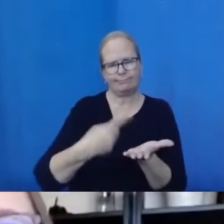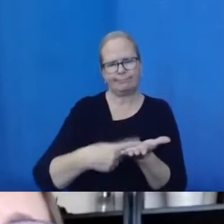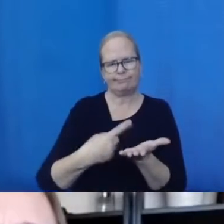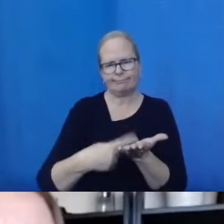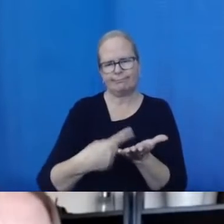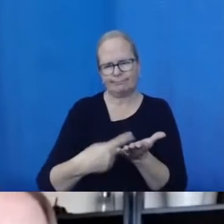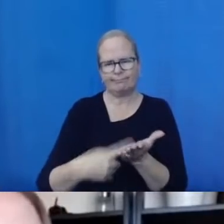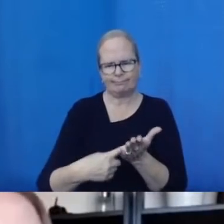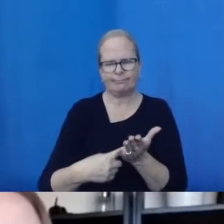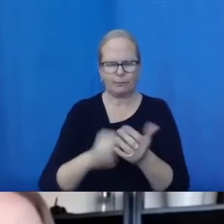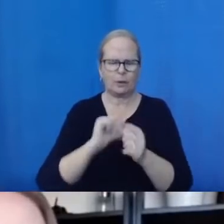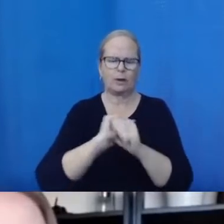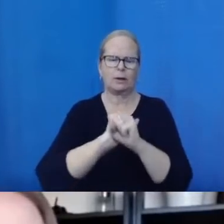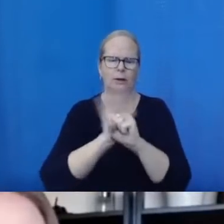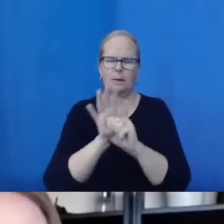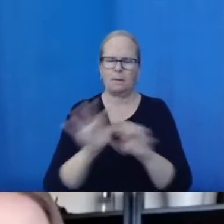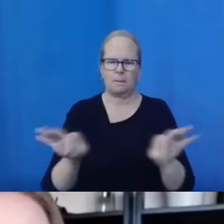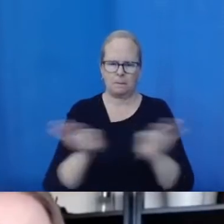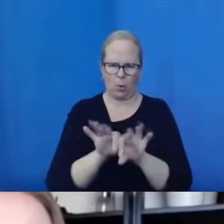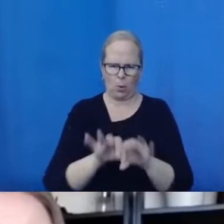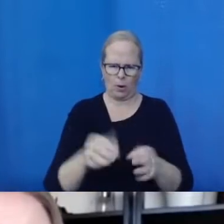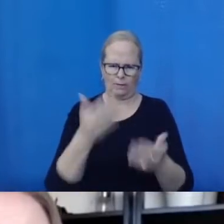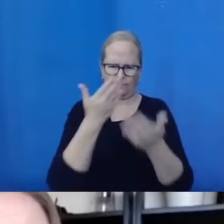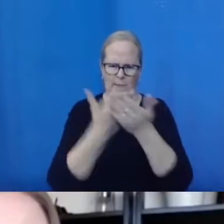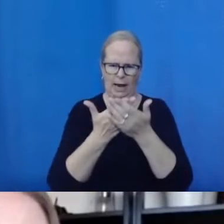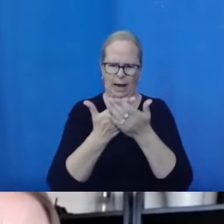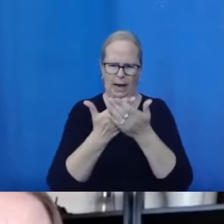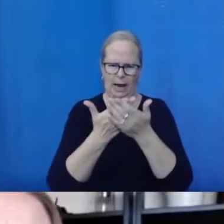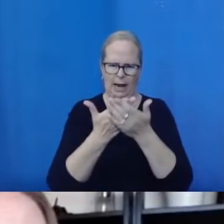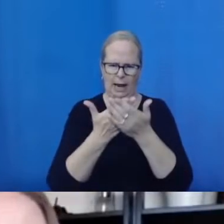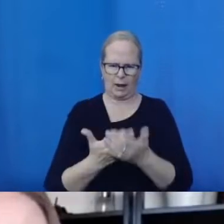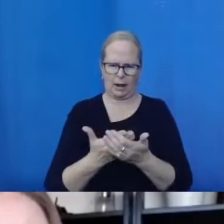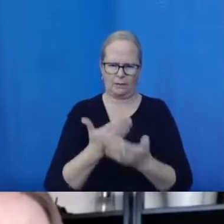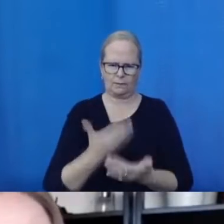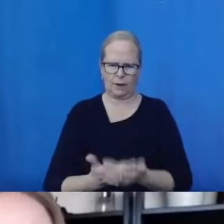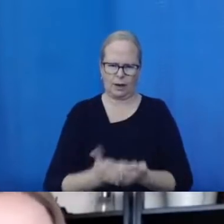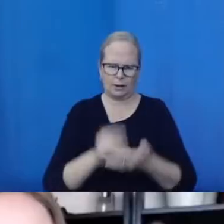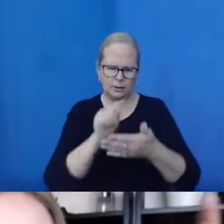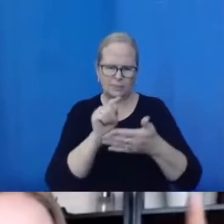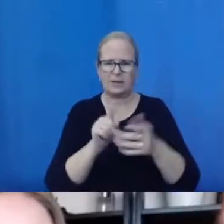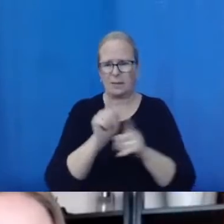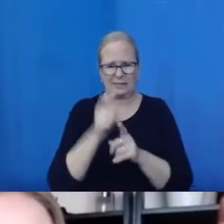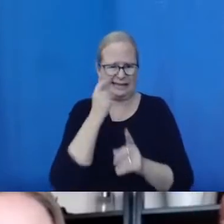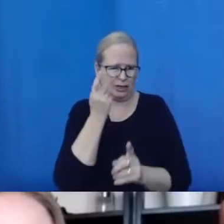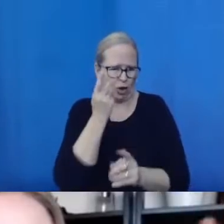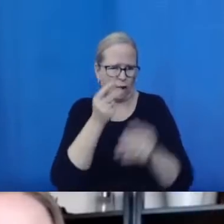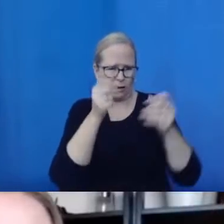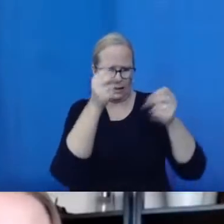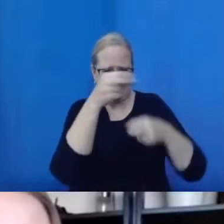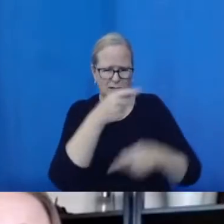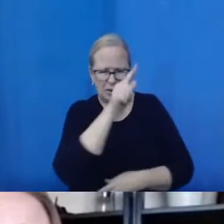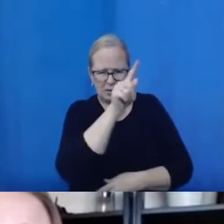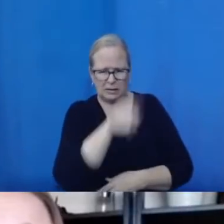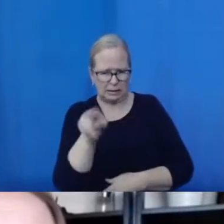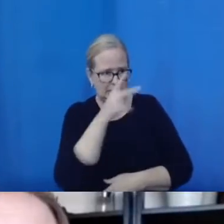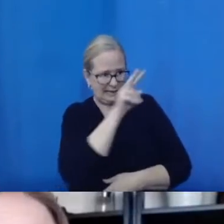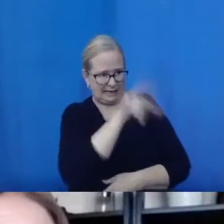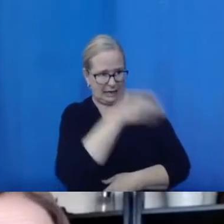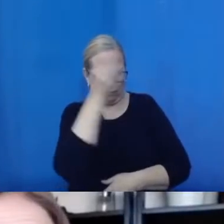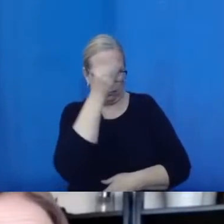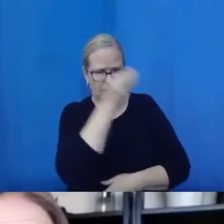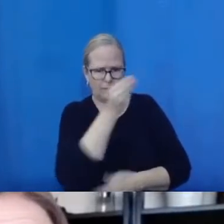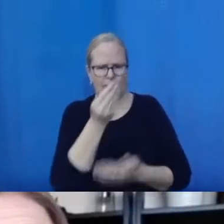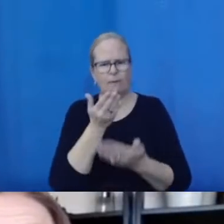ideas. So giving them fact-based, information, because that's where the magical thinking comes in. I had a little girl who